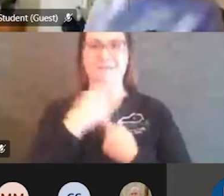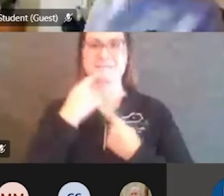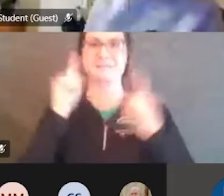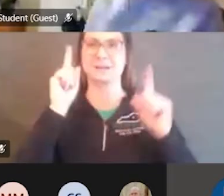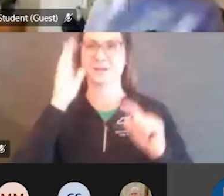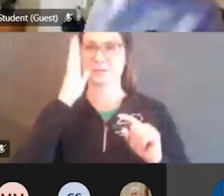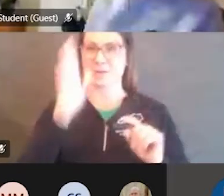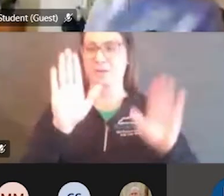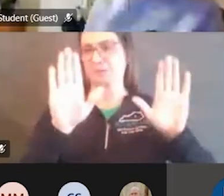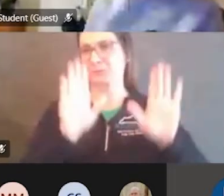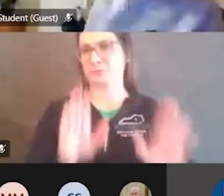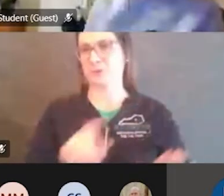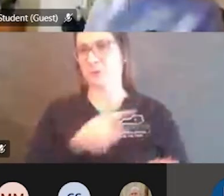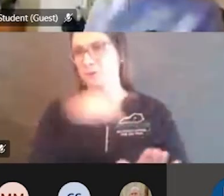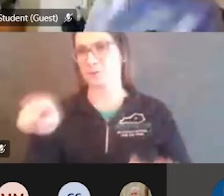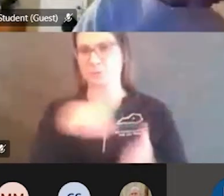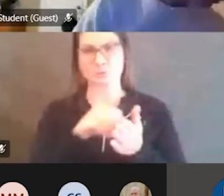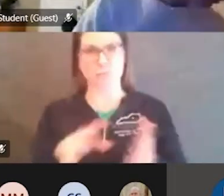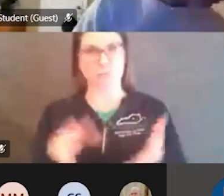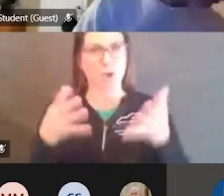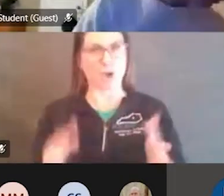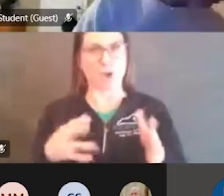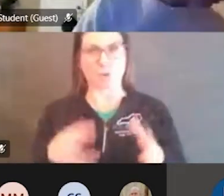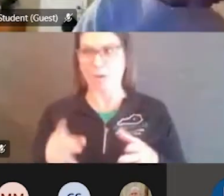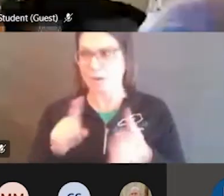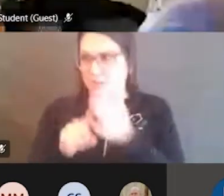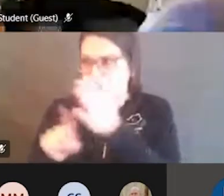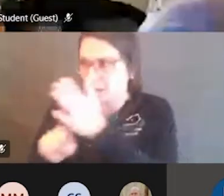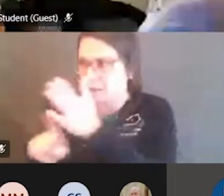are doing that, incorporating them into their own lives, and